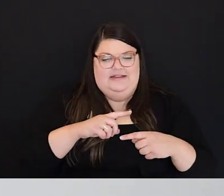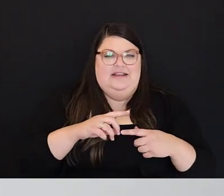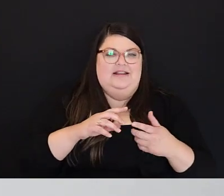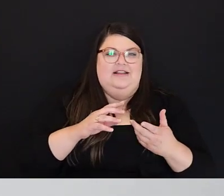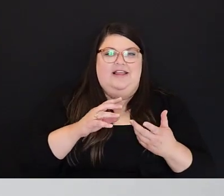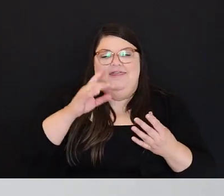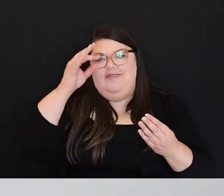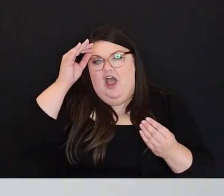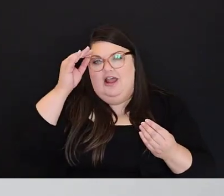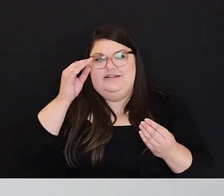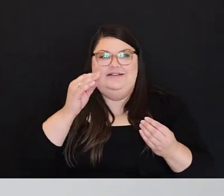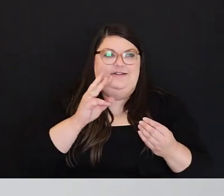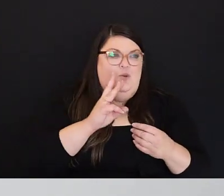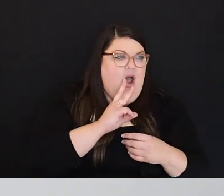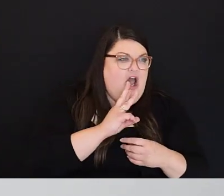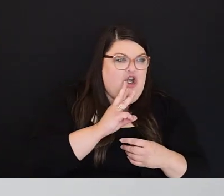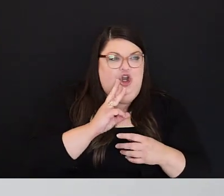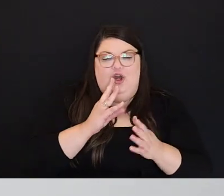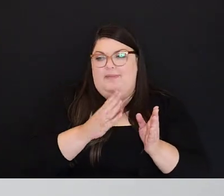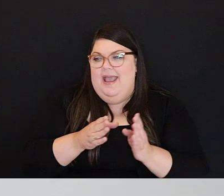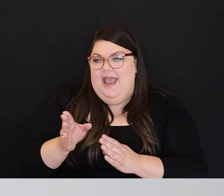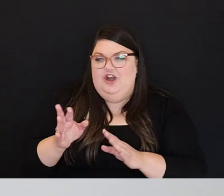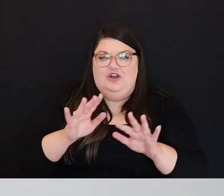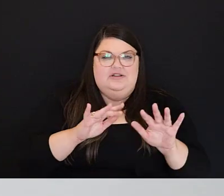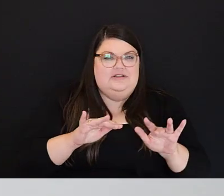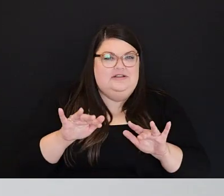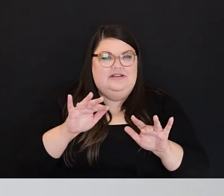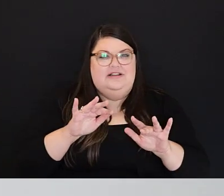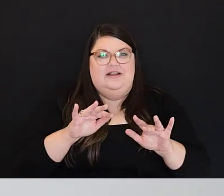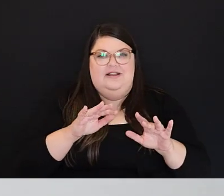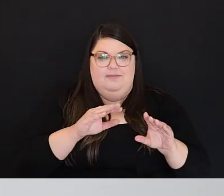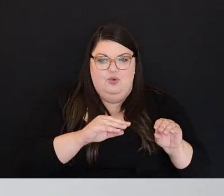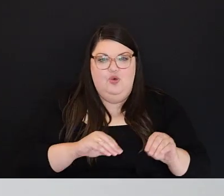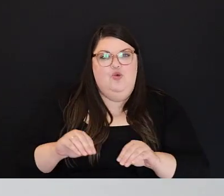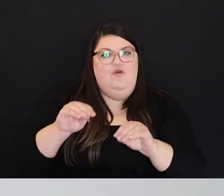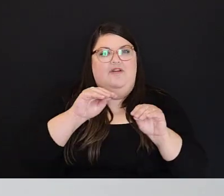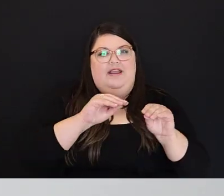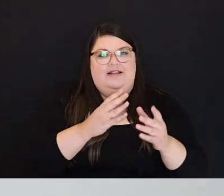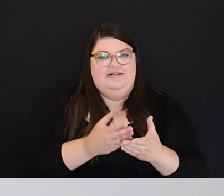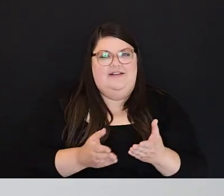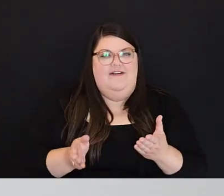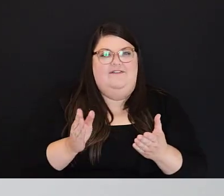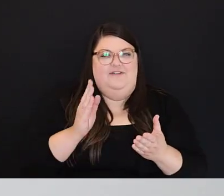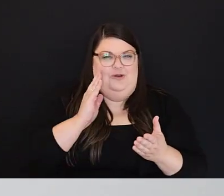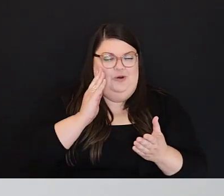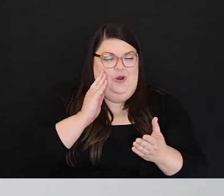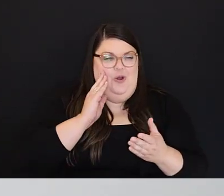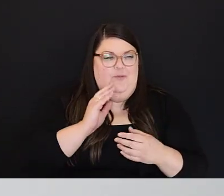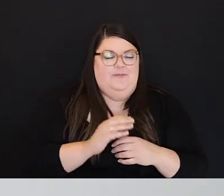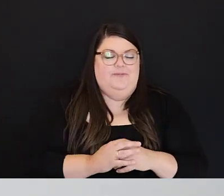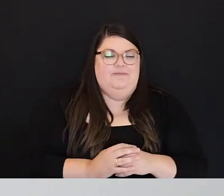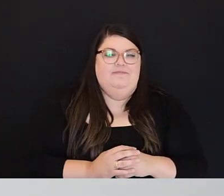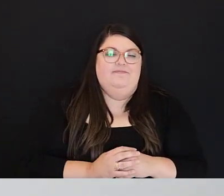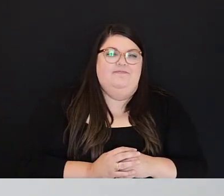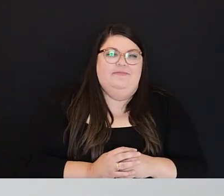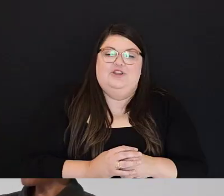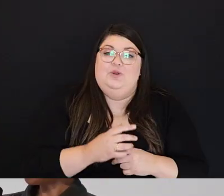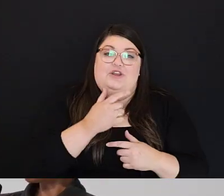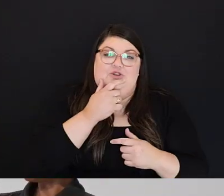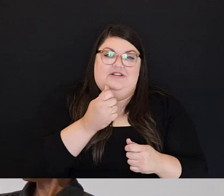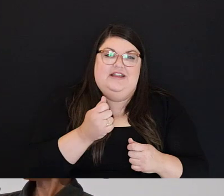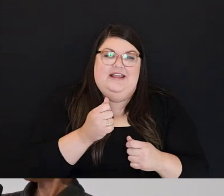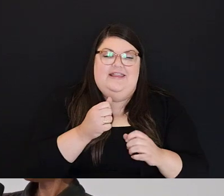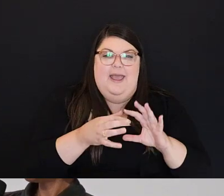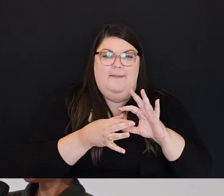water, metabolizing these patterns, getting stuff moving. Not, and it's so interesting,